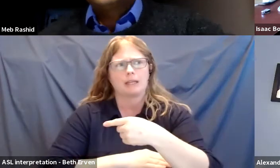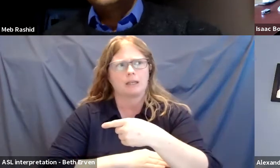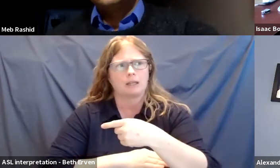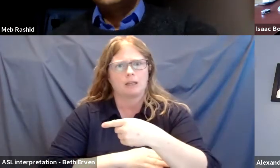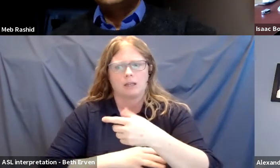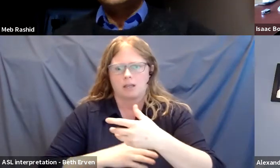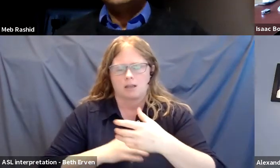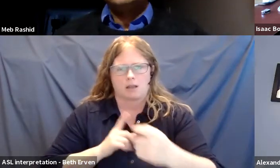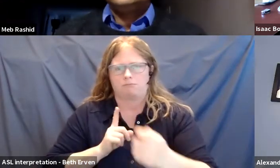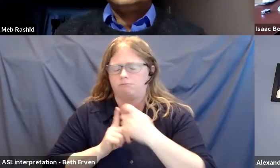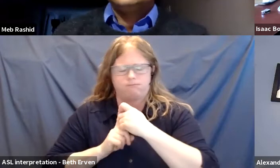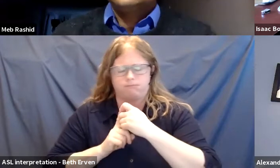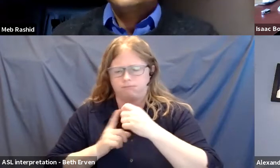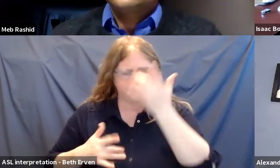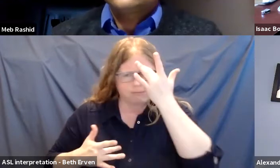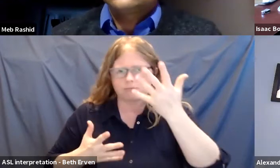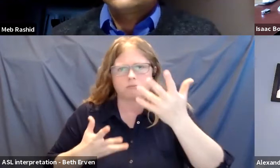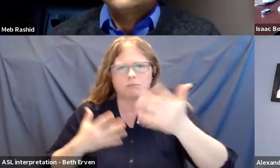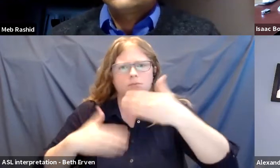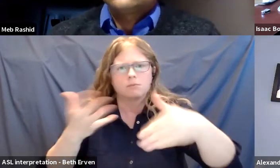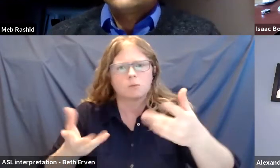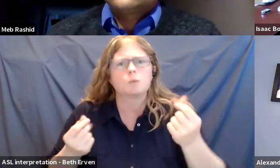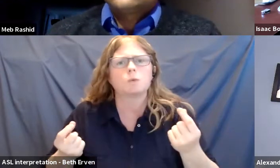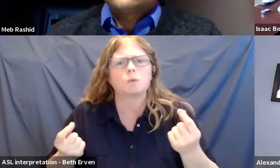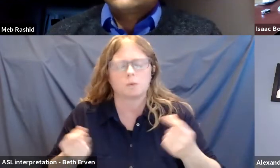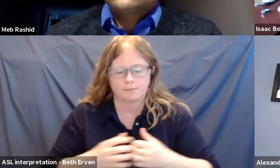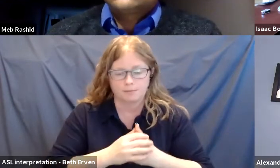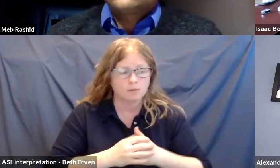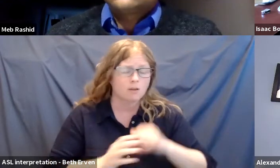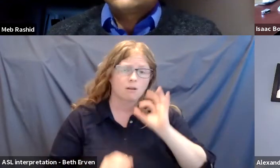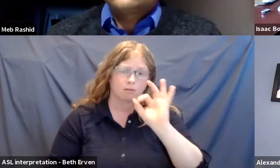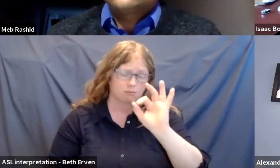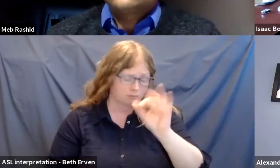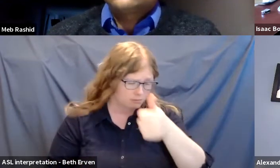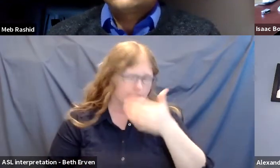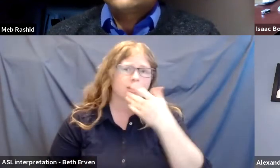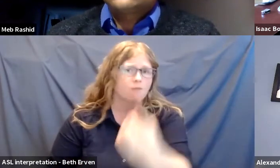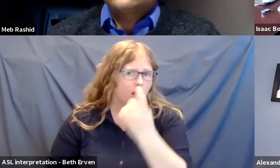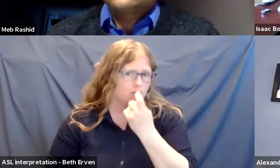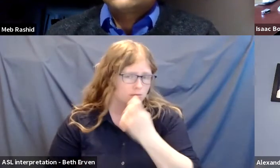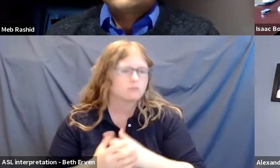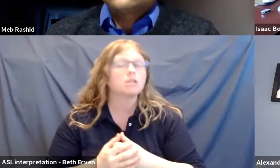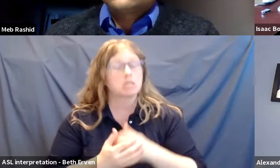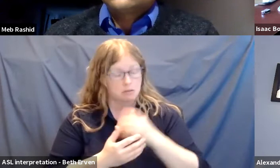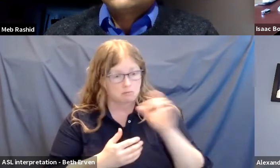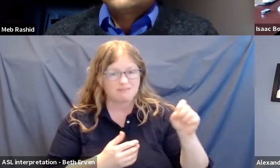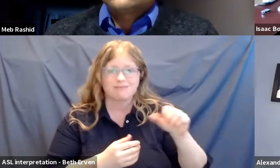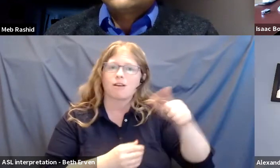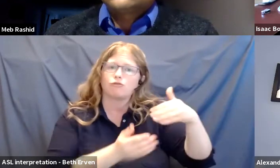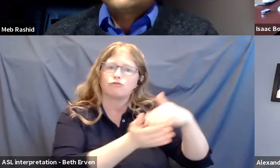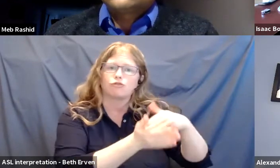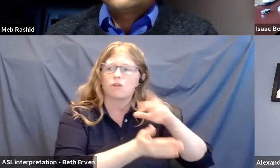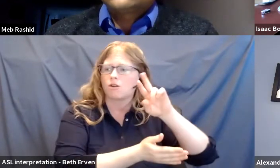that person? Oh, it's a great question. As Dr. Rashid pointed out, you know, some people do get a reaction to the vaccine. In fact, it's